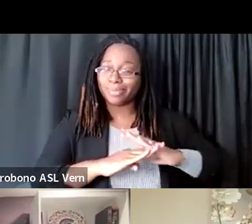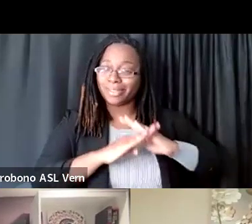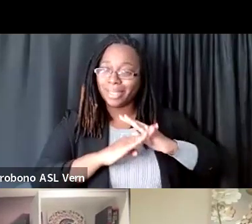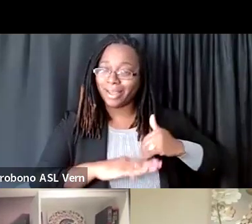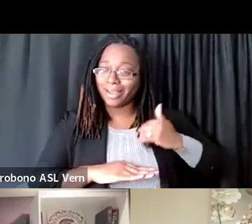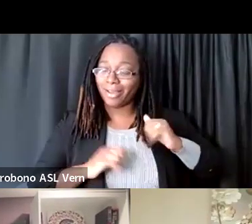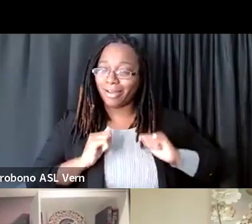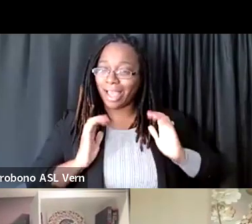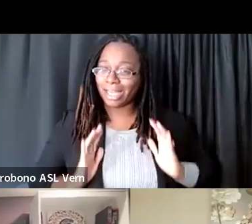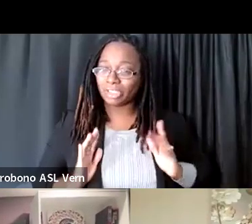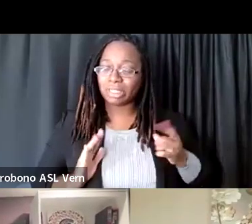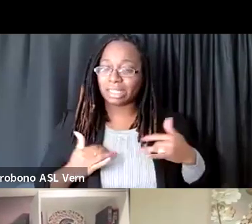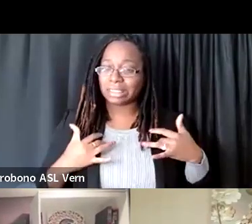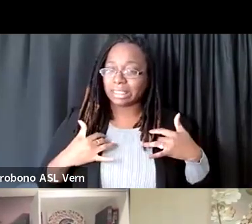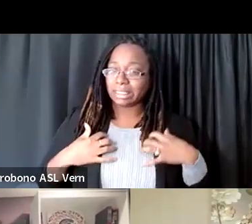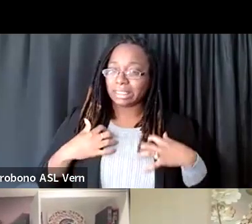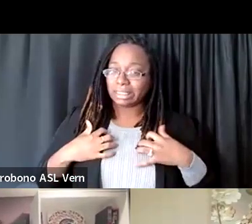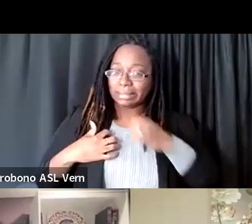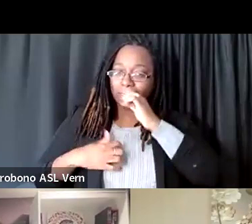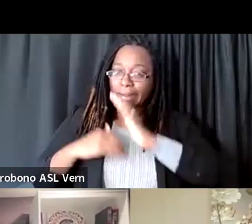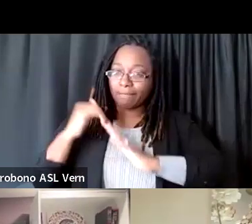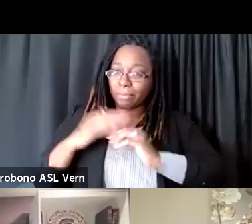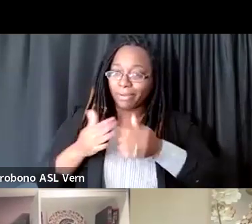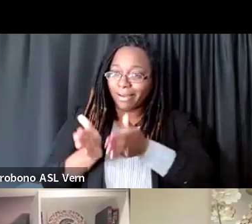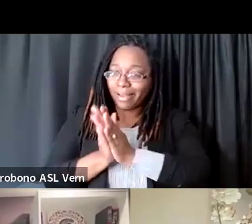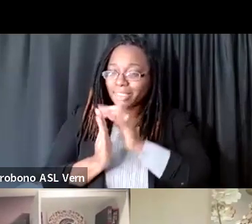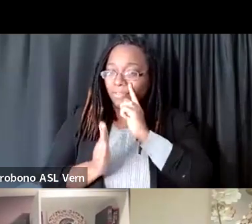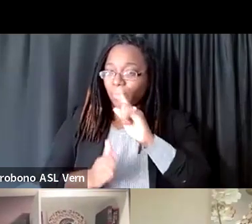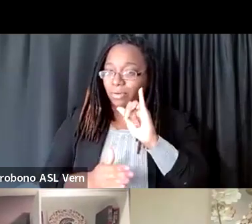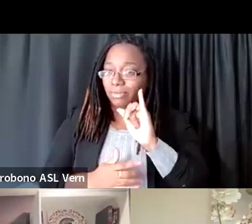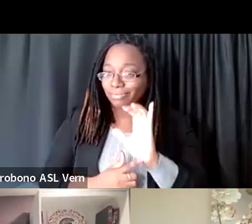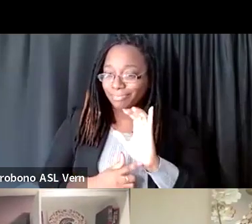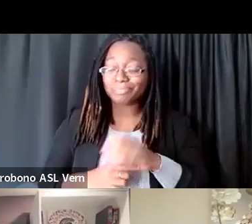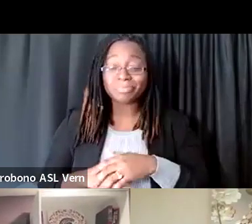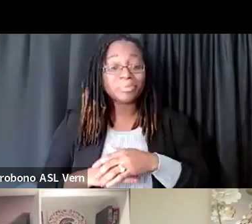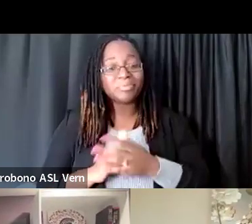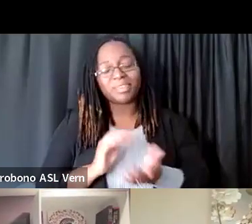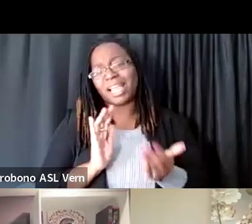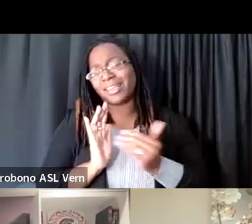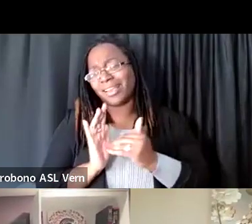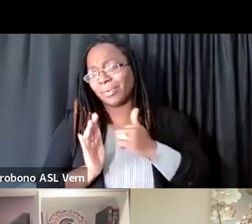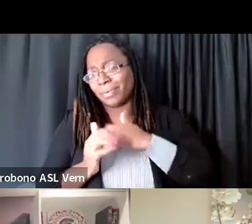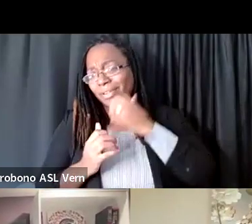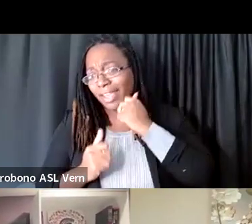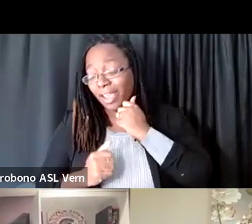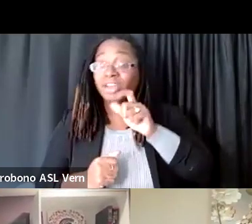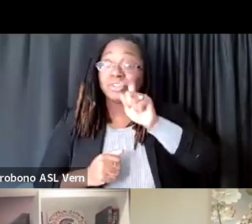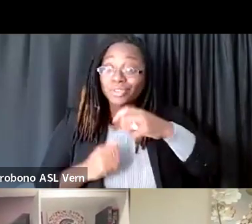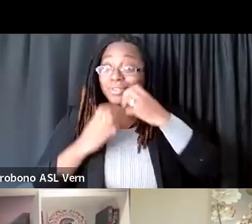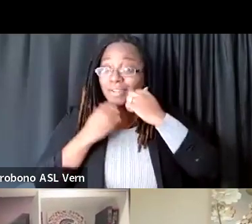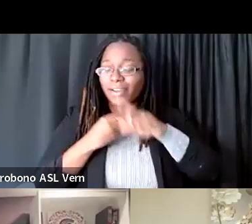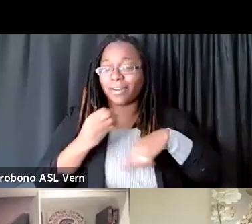feel comfortable asking for an intimacy director. It kind of, you know, because we should care about the